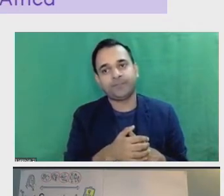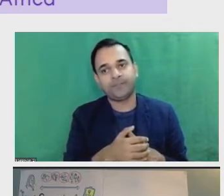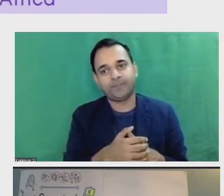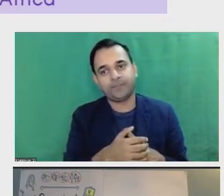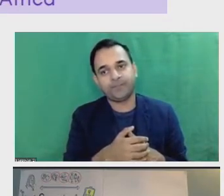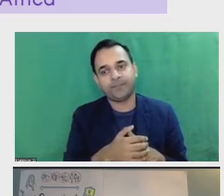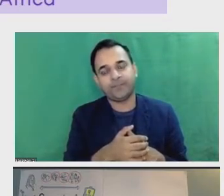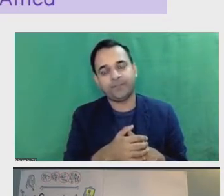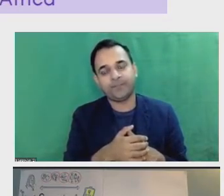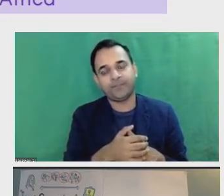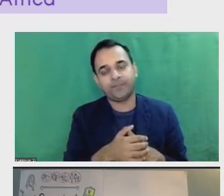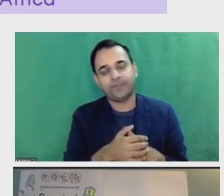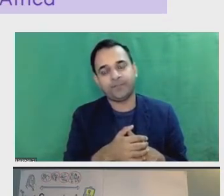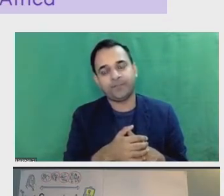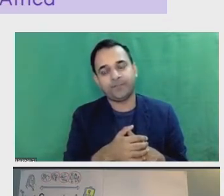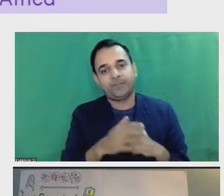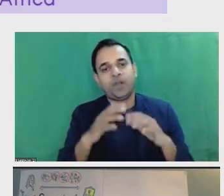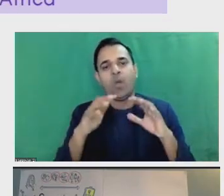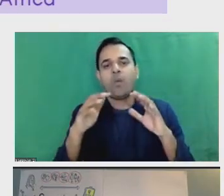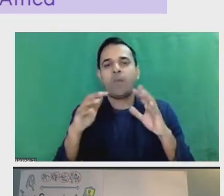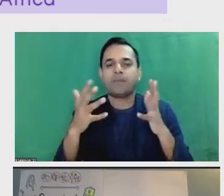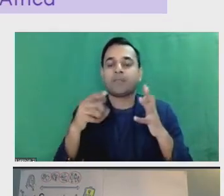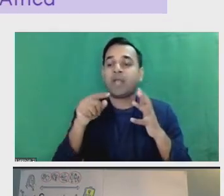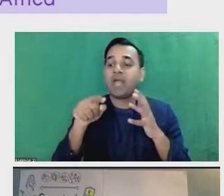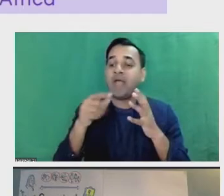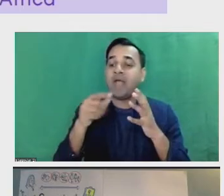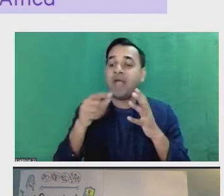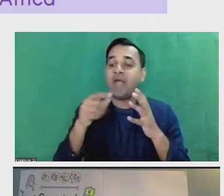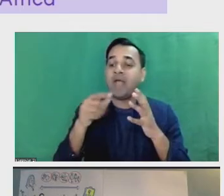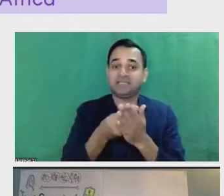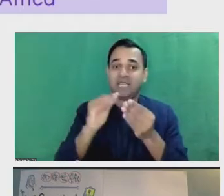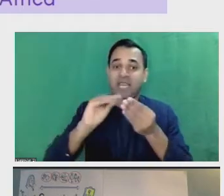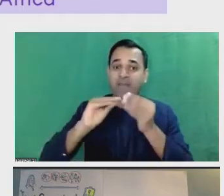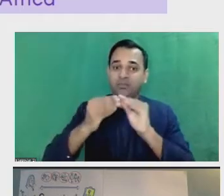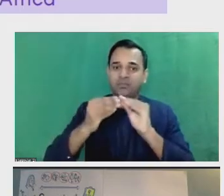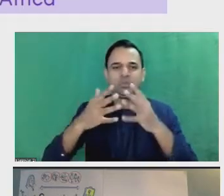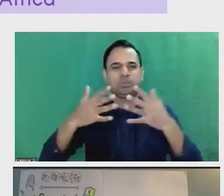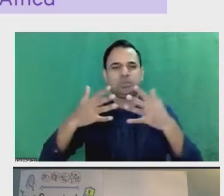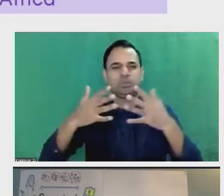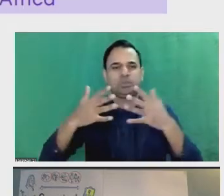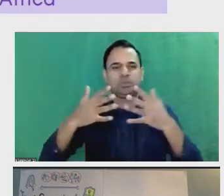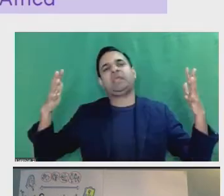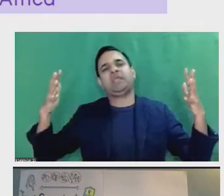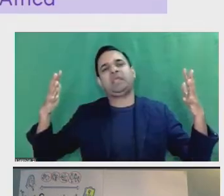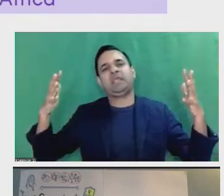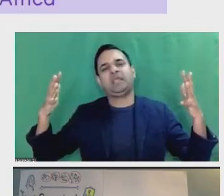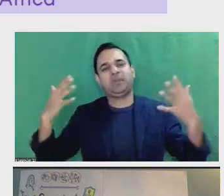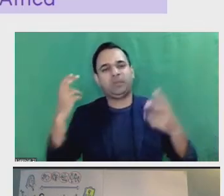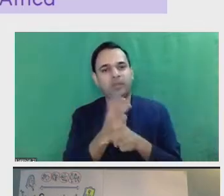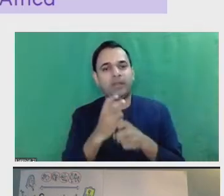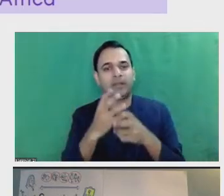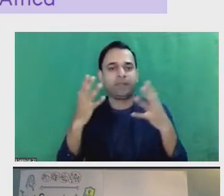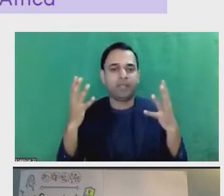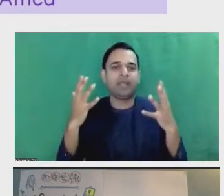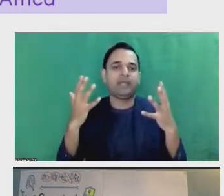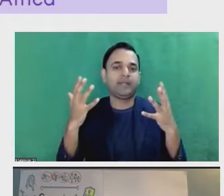those are big. They're very big. They're huge, but they're backed up by very, very concrete